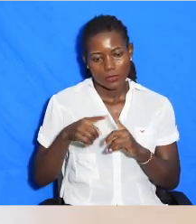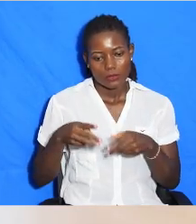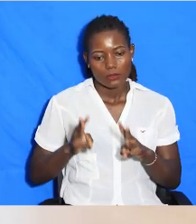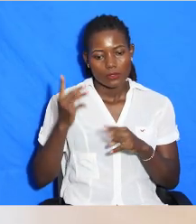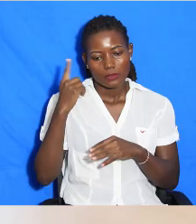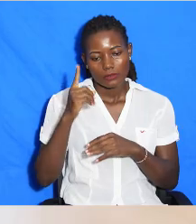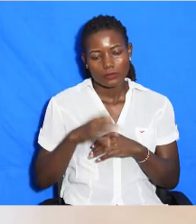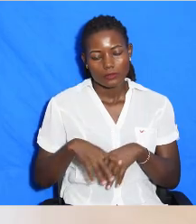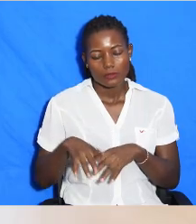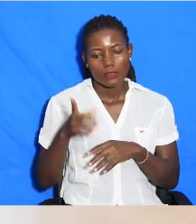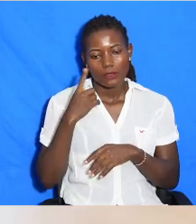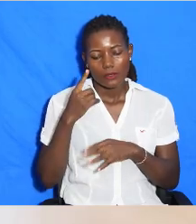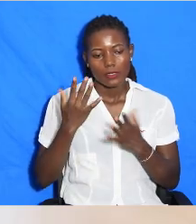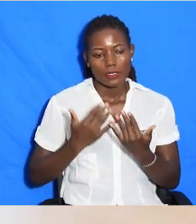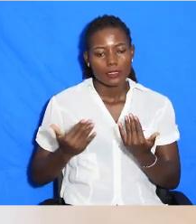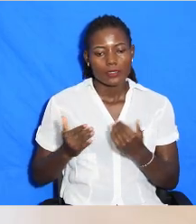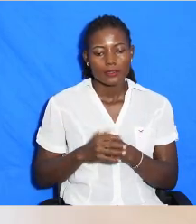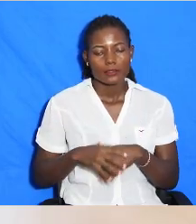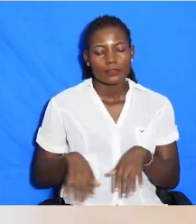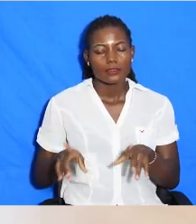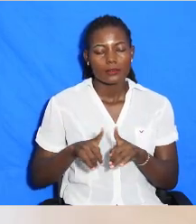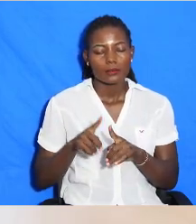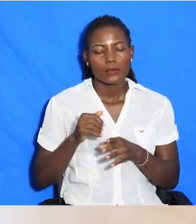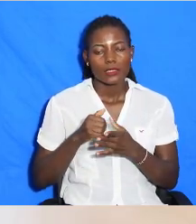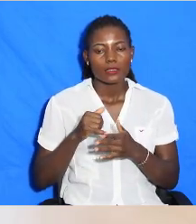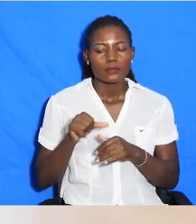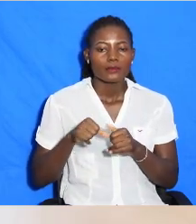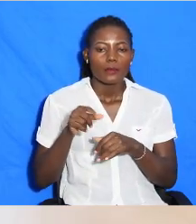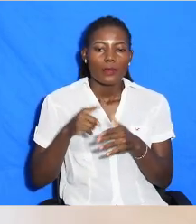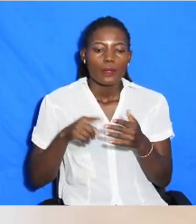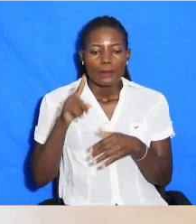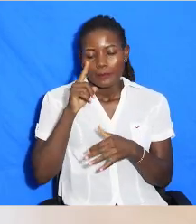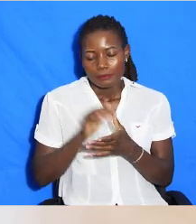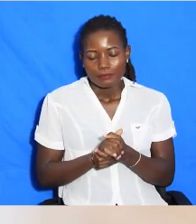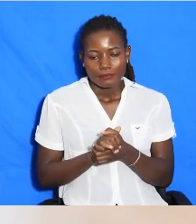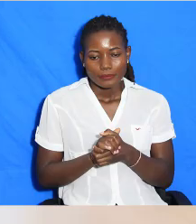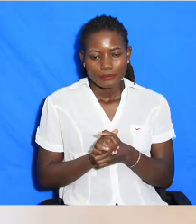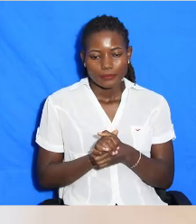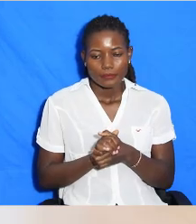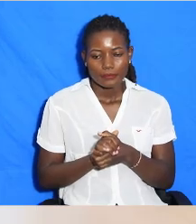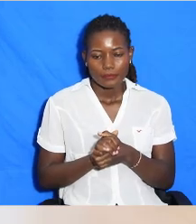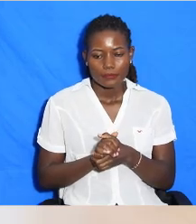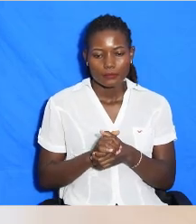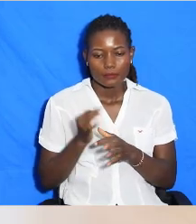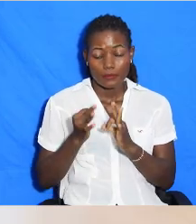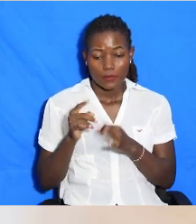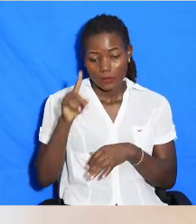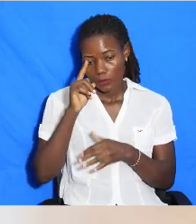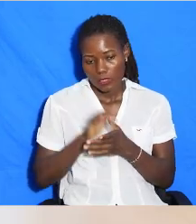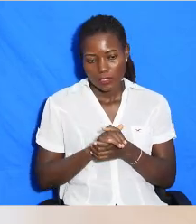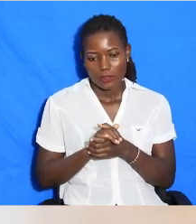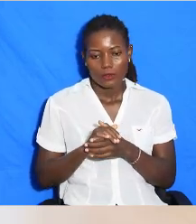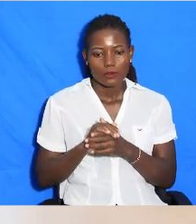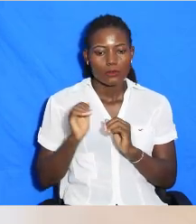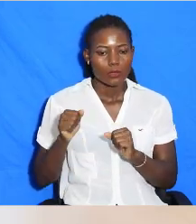And I believe it all Mm, starts with your mindset, what you believe, what you have faith in. If you hmm believe you're gonna do well, I don't